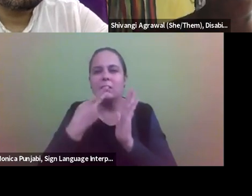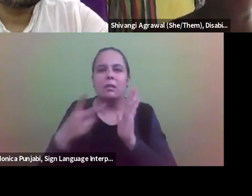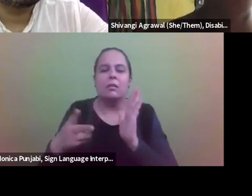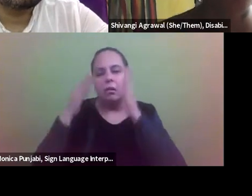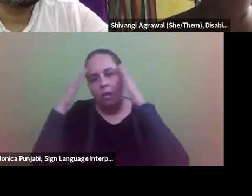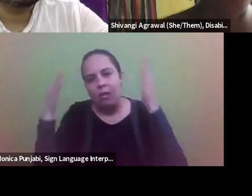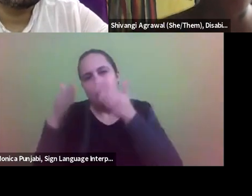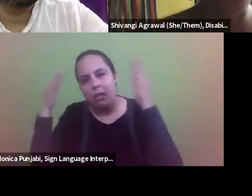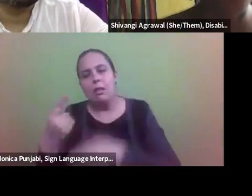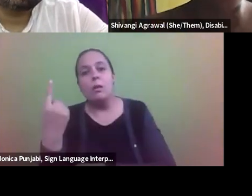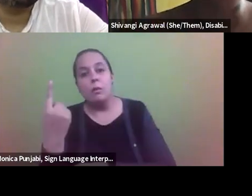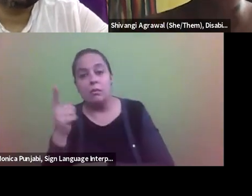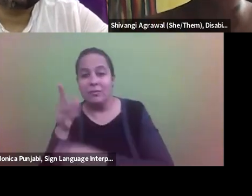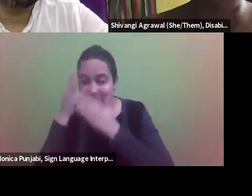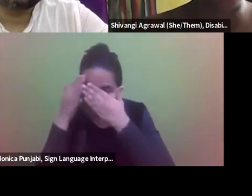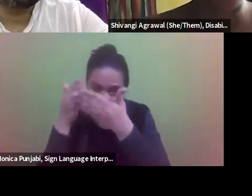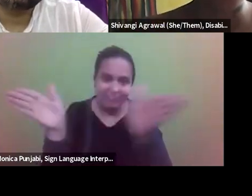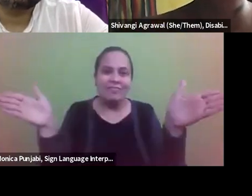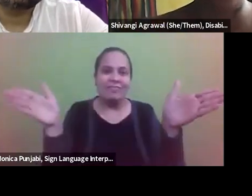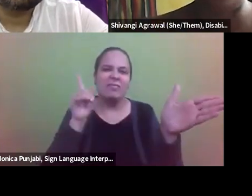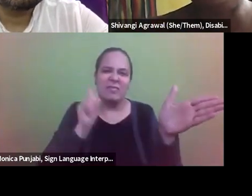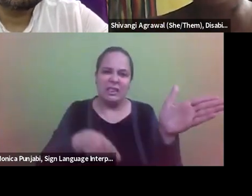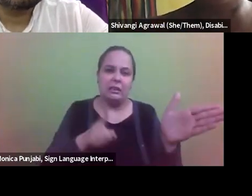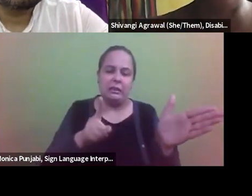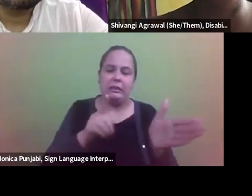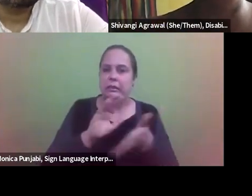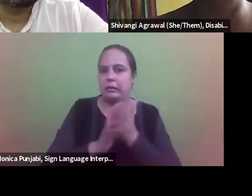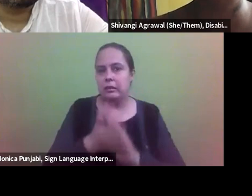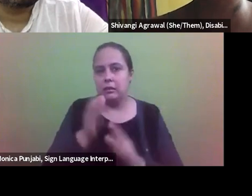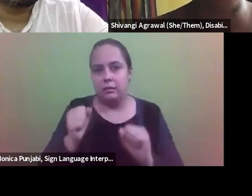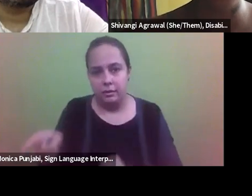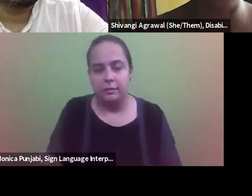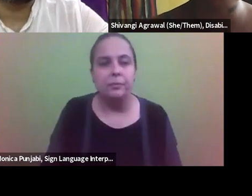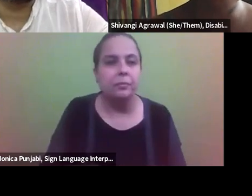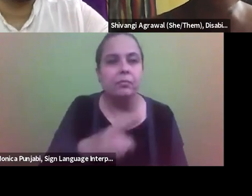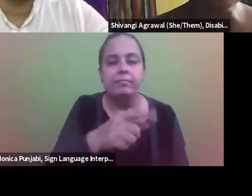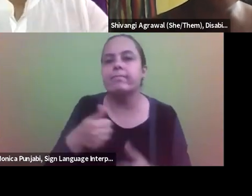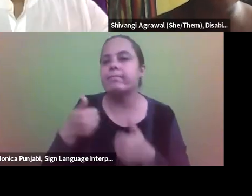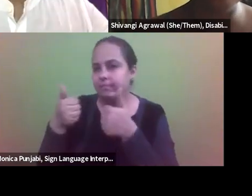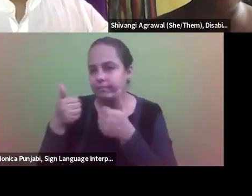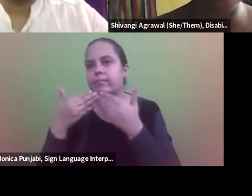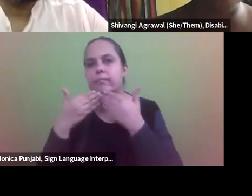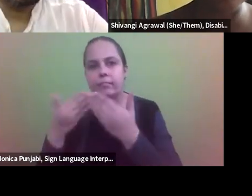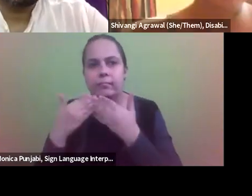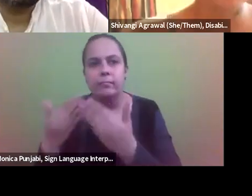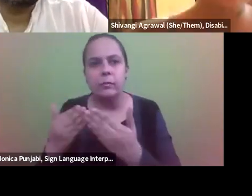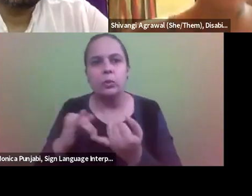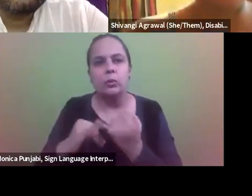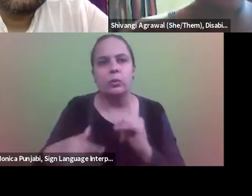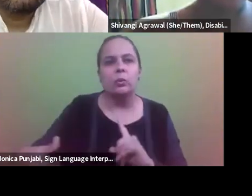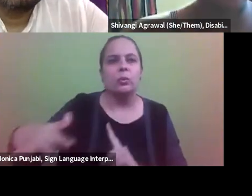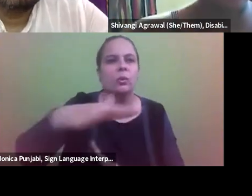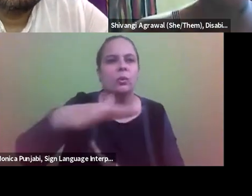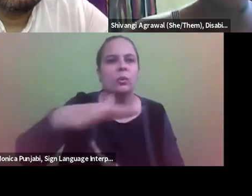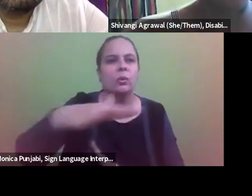I think, thank you for this. And what I think I take away from it is essentially that, society has built itself